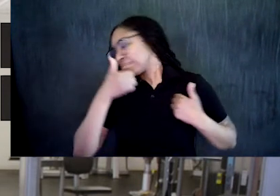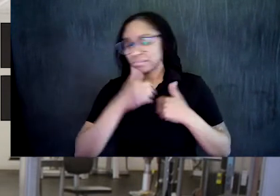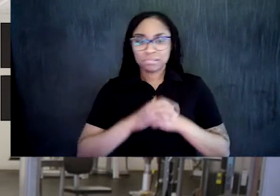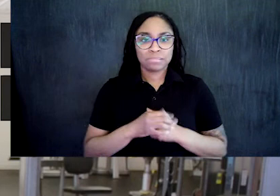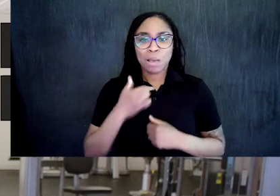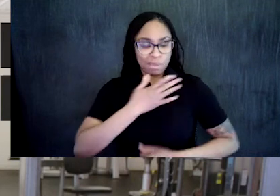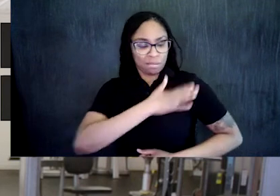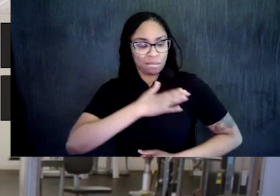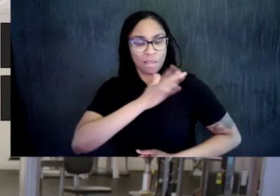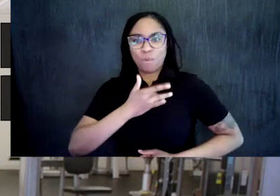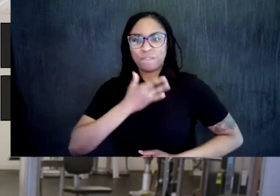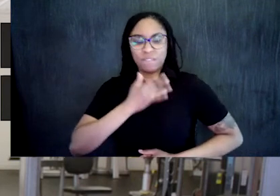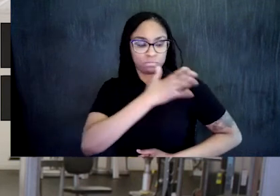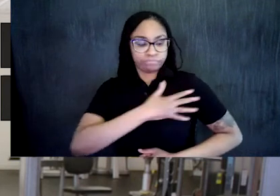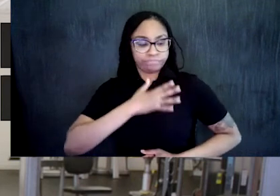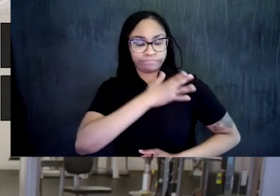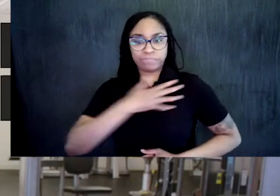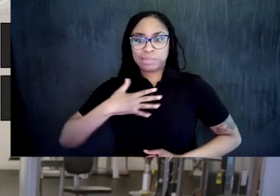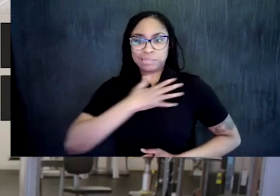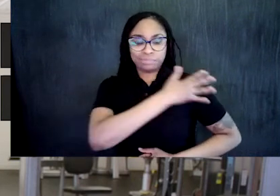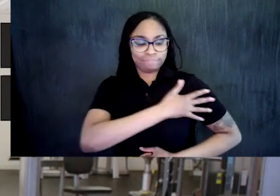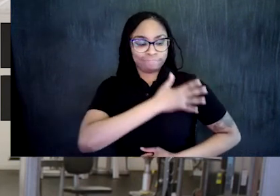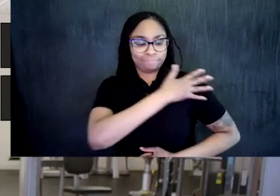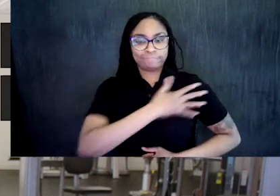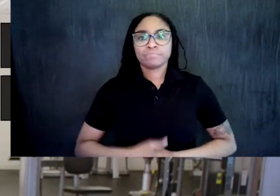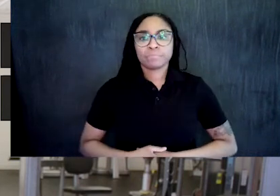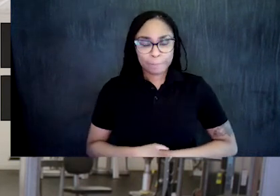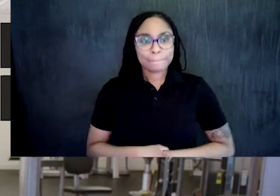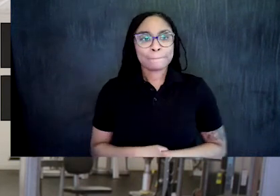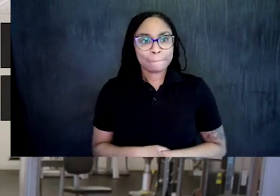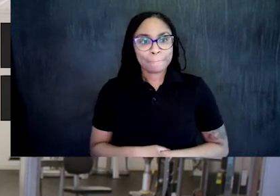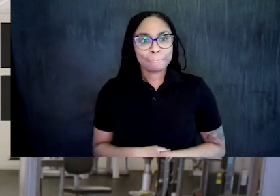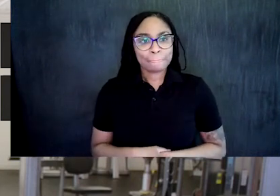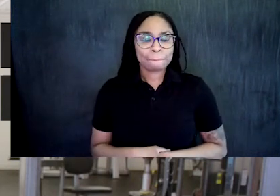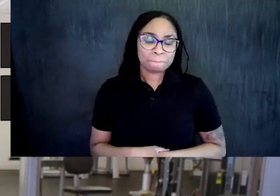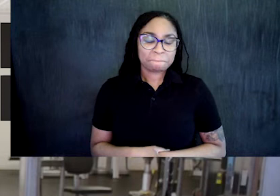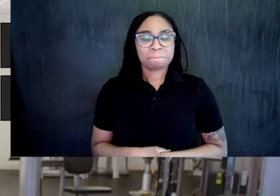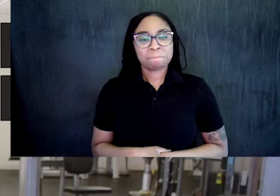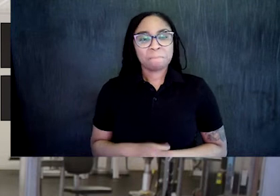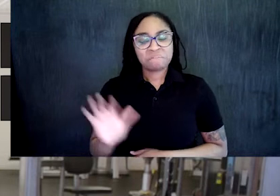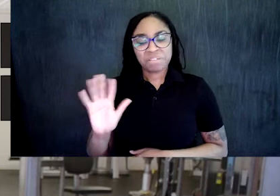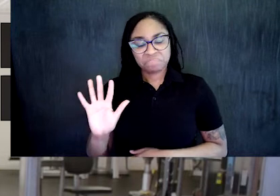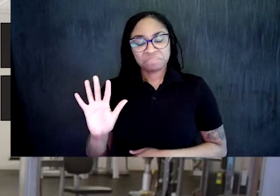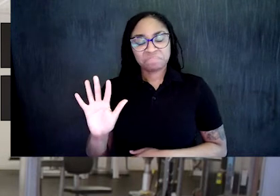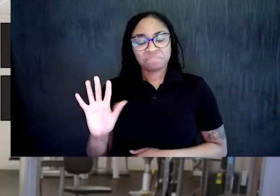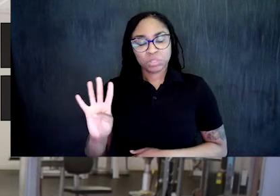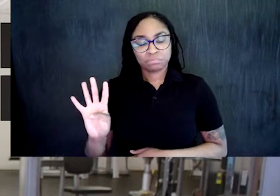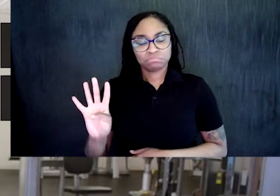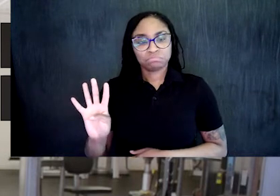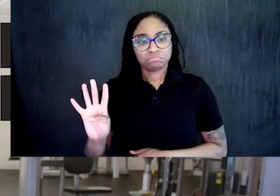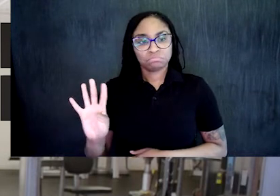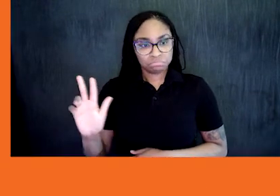for another 3, 2, and 1. Very nice. Come up and